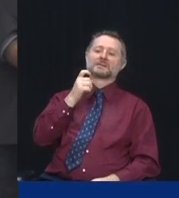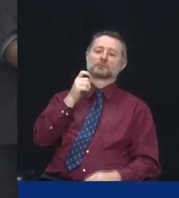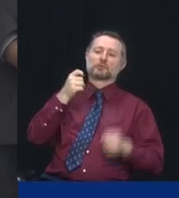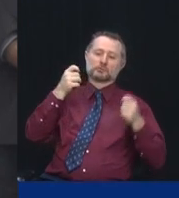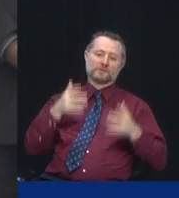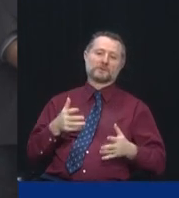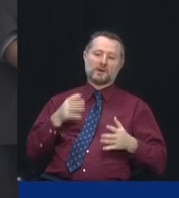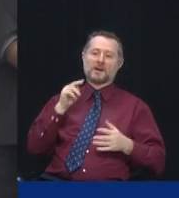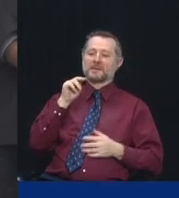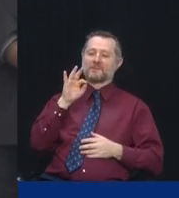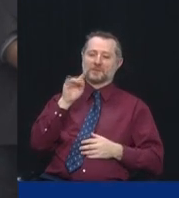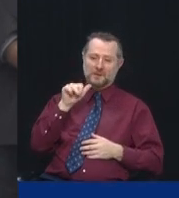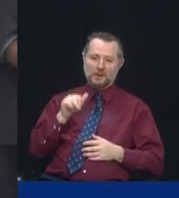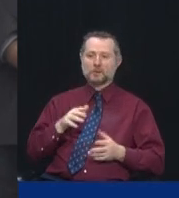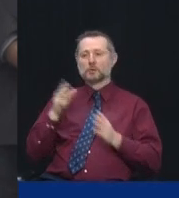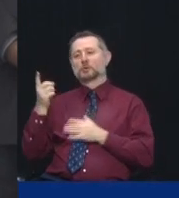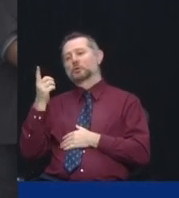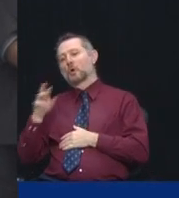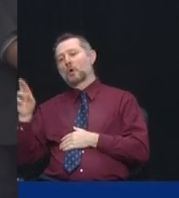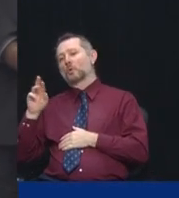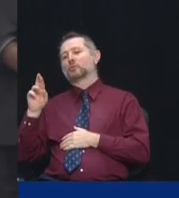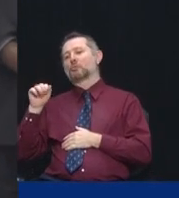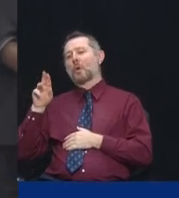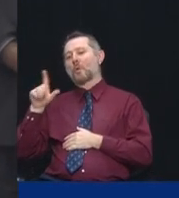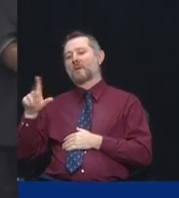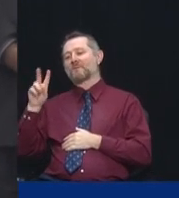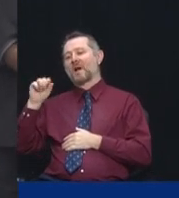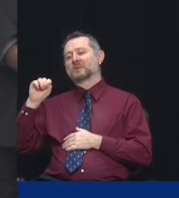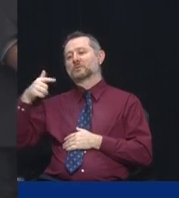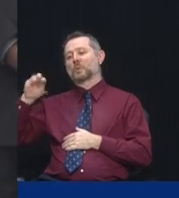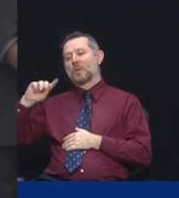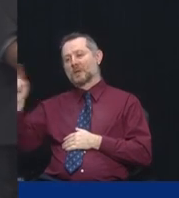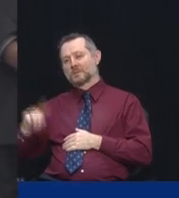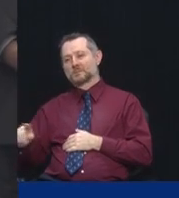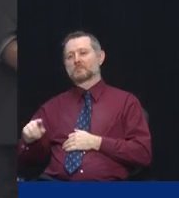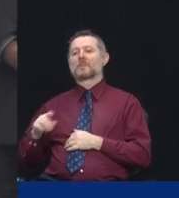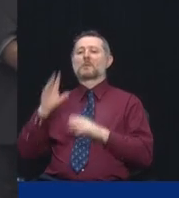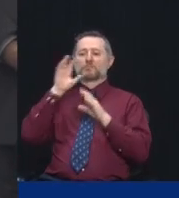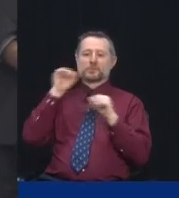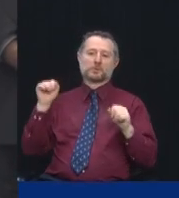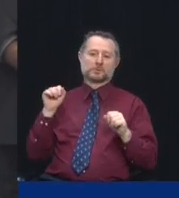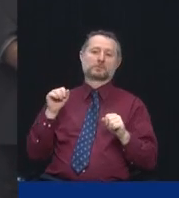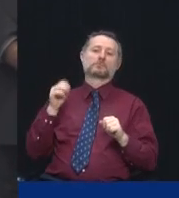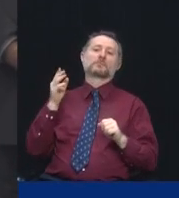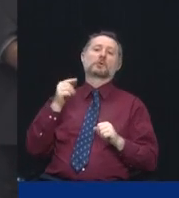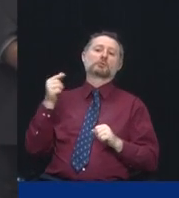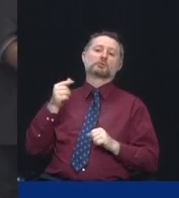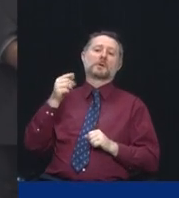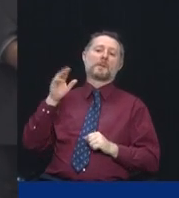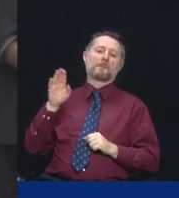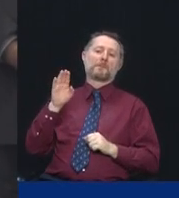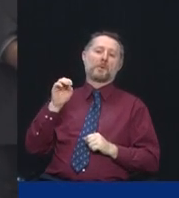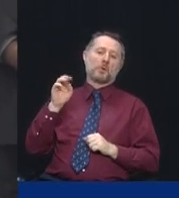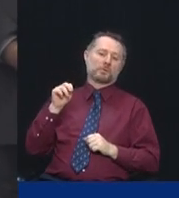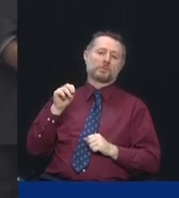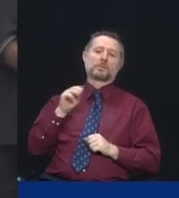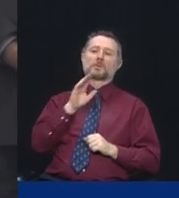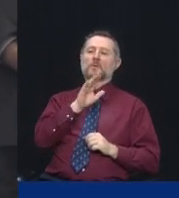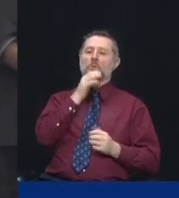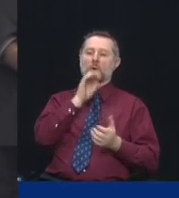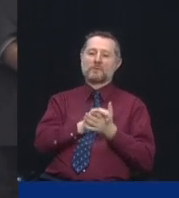Raul Vasquez, the president of GBON, and his wife, Tony Vasquez, Tom Catroci